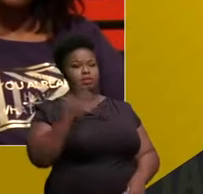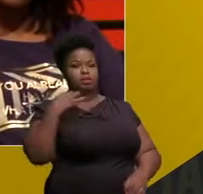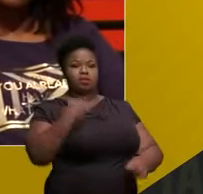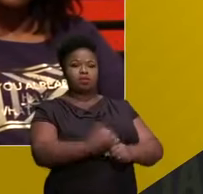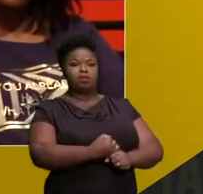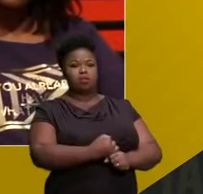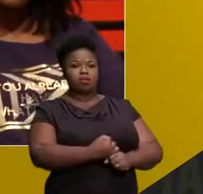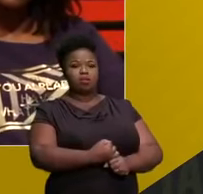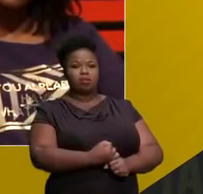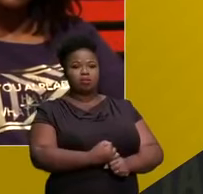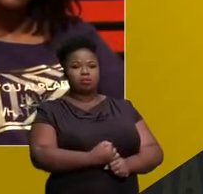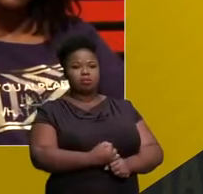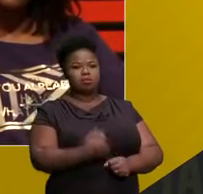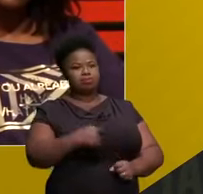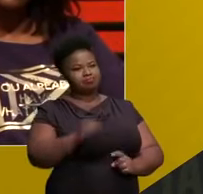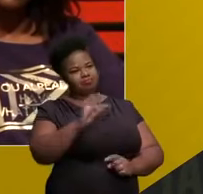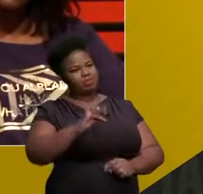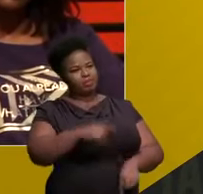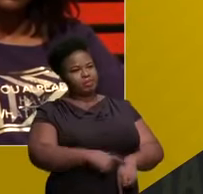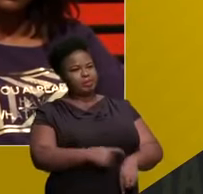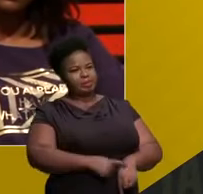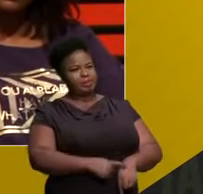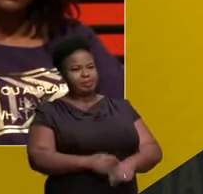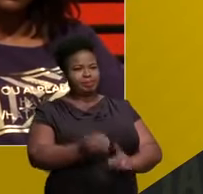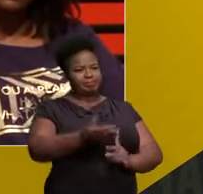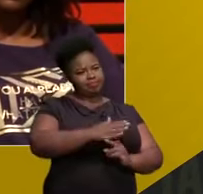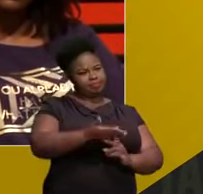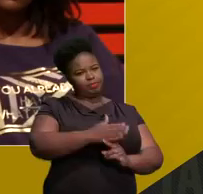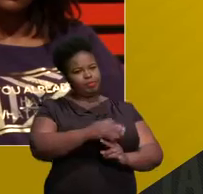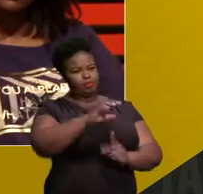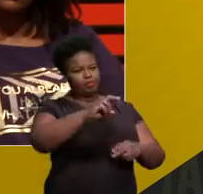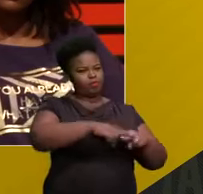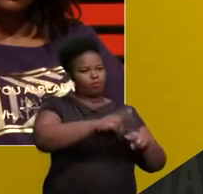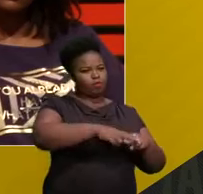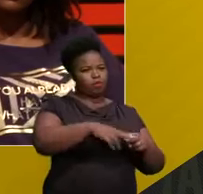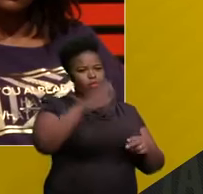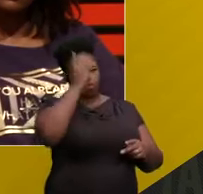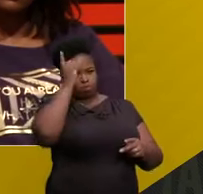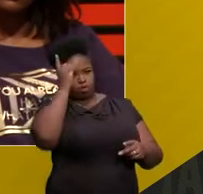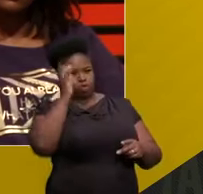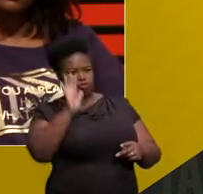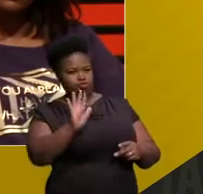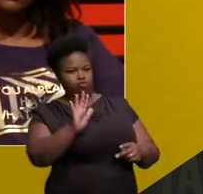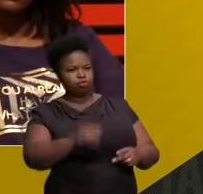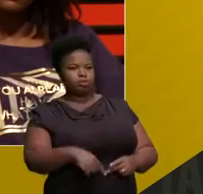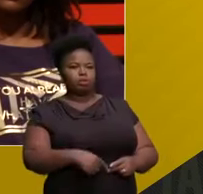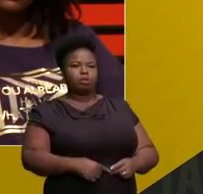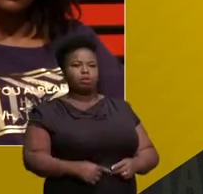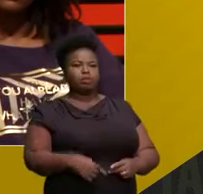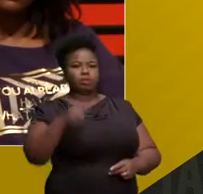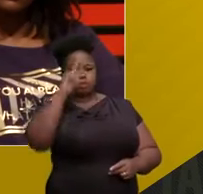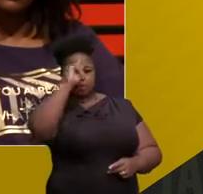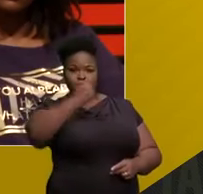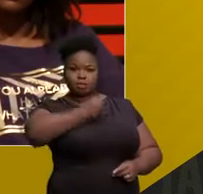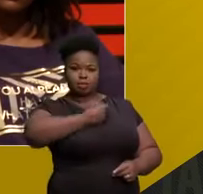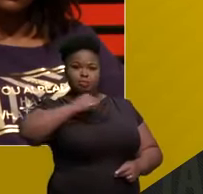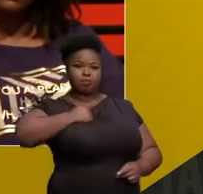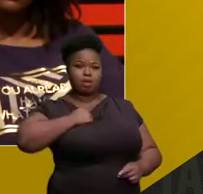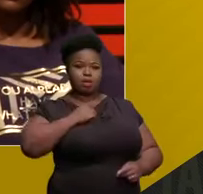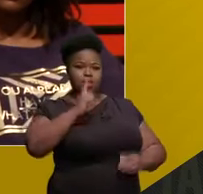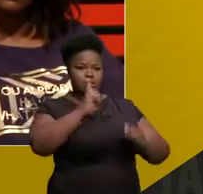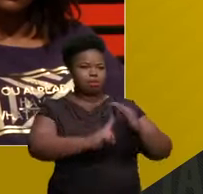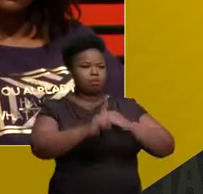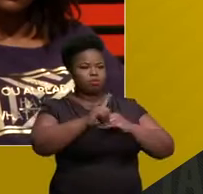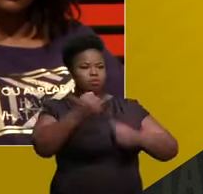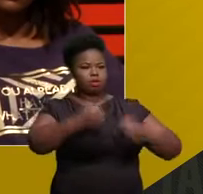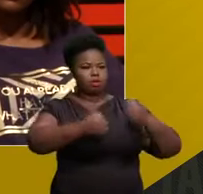year, around nako e, between February, if not March, my adult son, bala ba mkenya ka